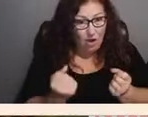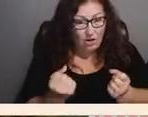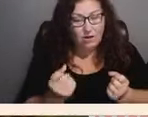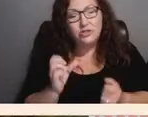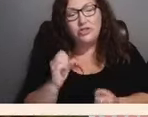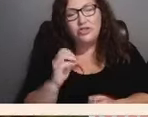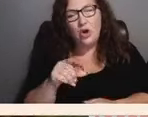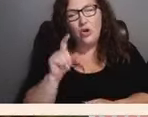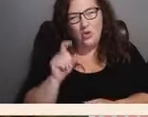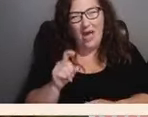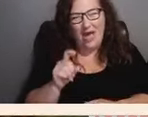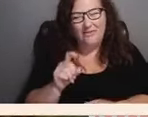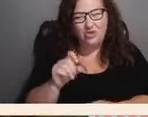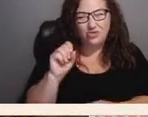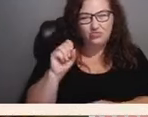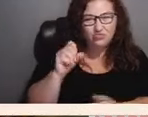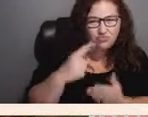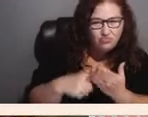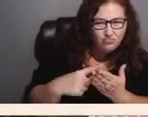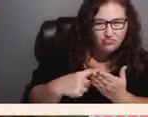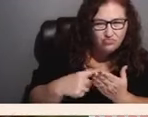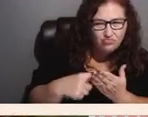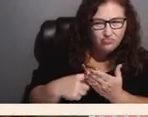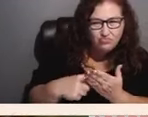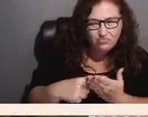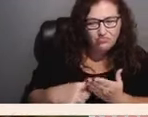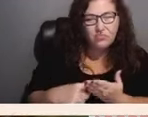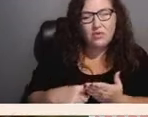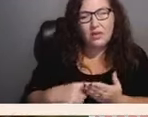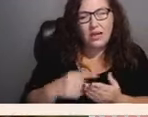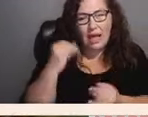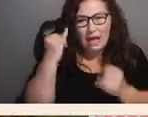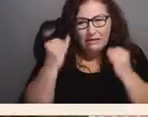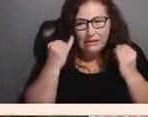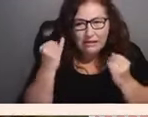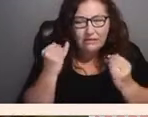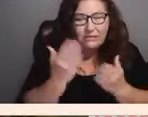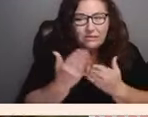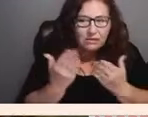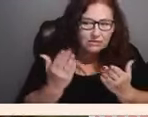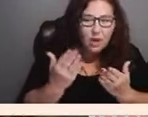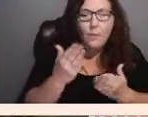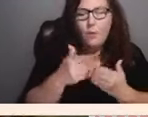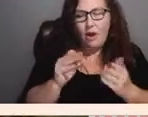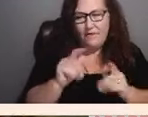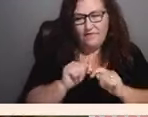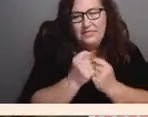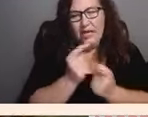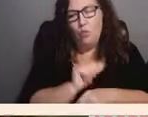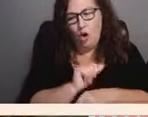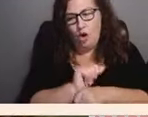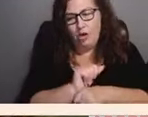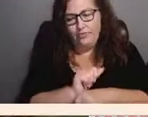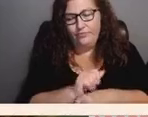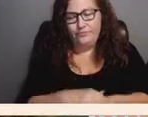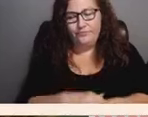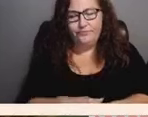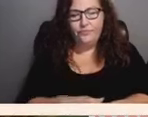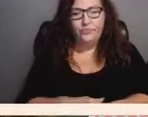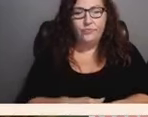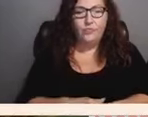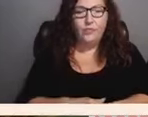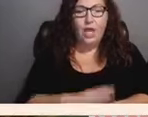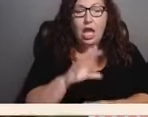bounce off ideas because it's part of teamwork. And include your